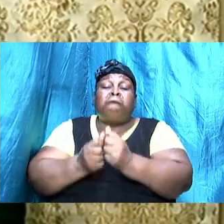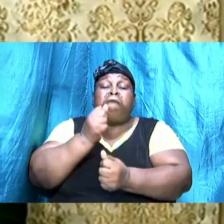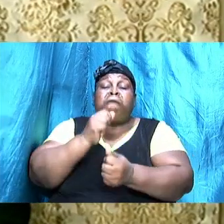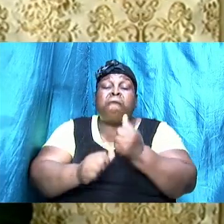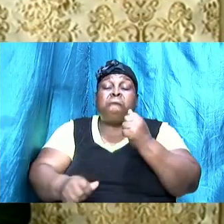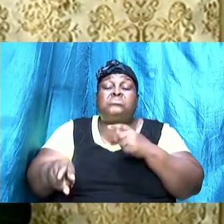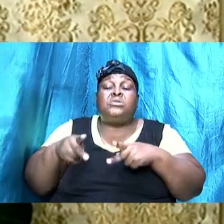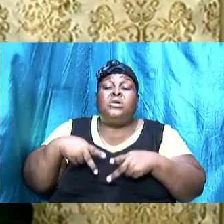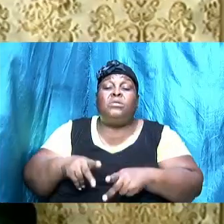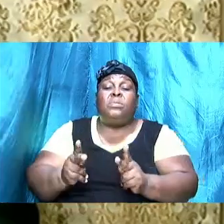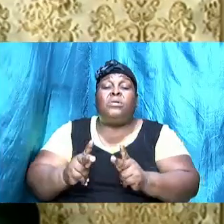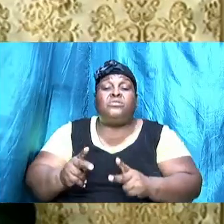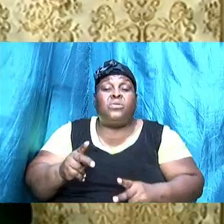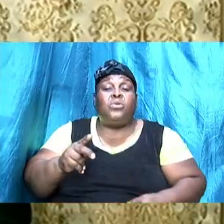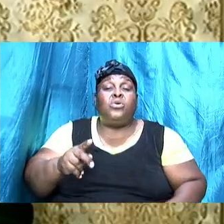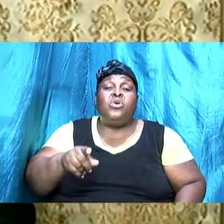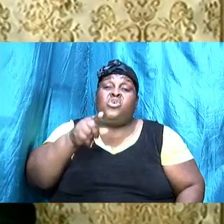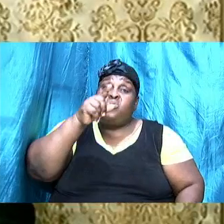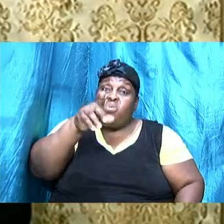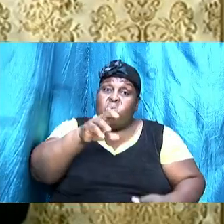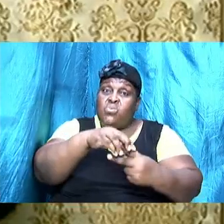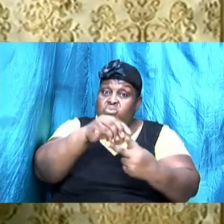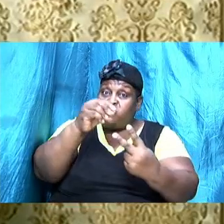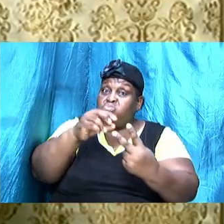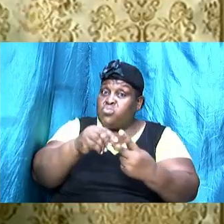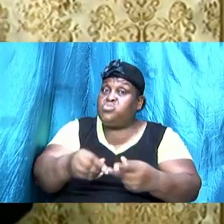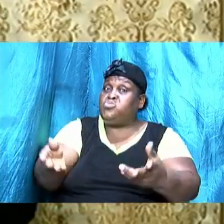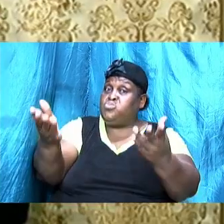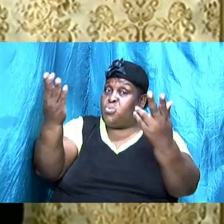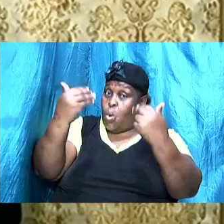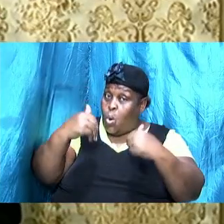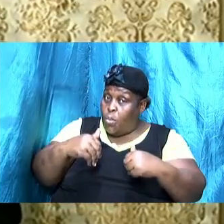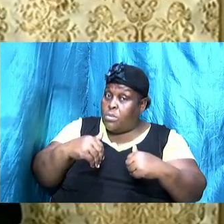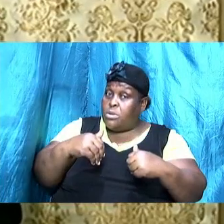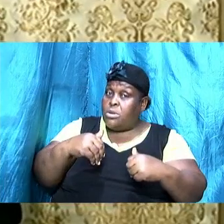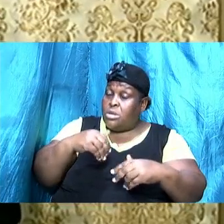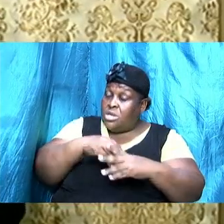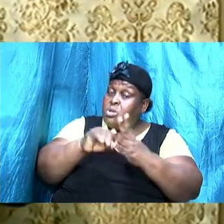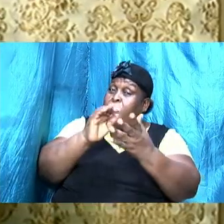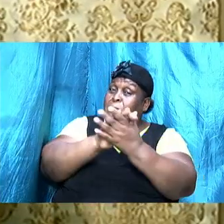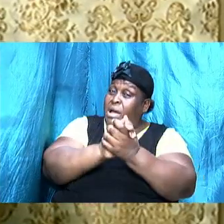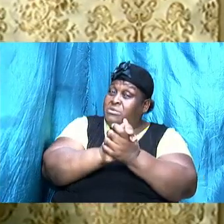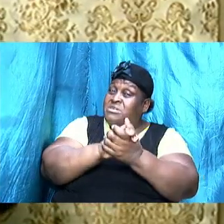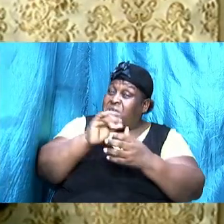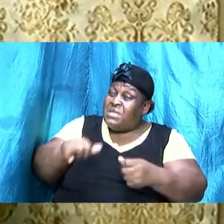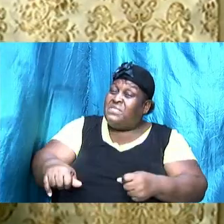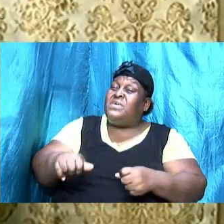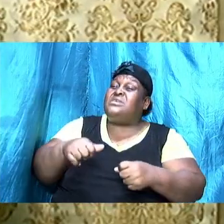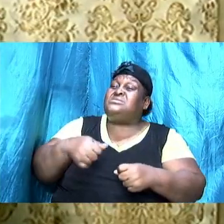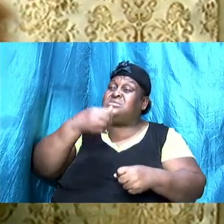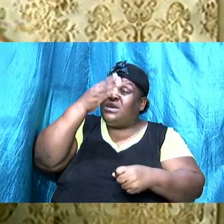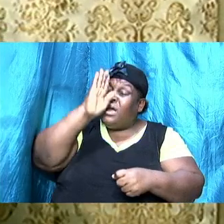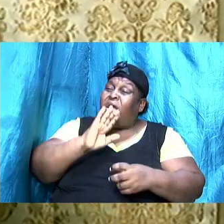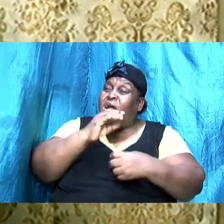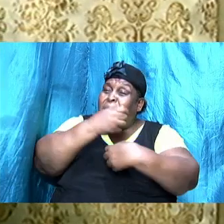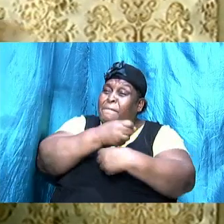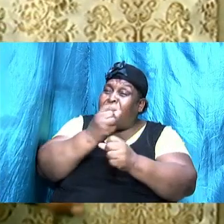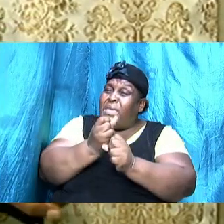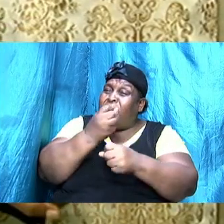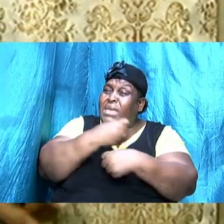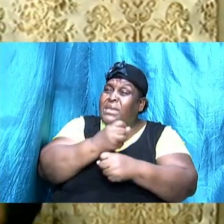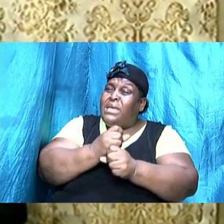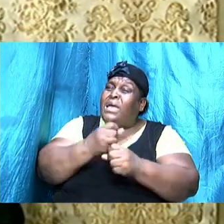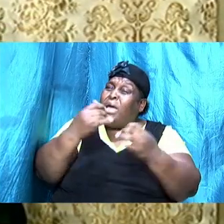path because you choose to come into what God established and now decide that you're not going to abide by